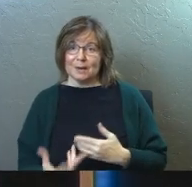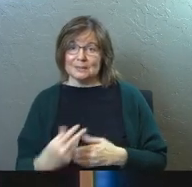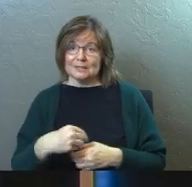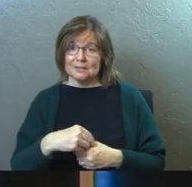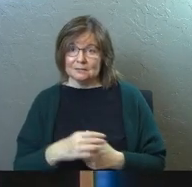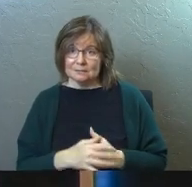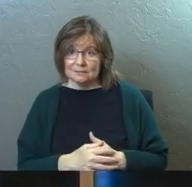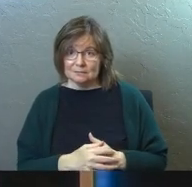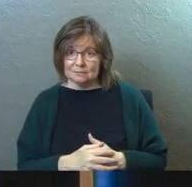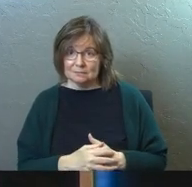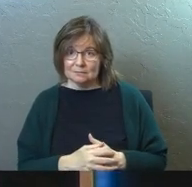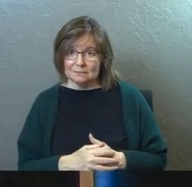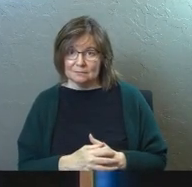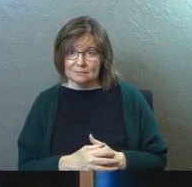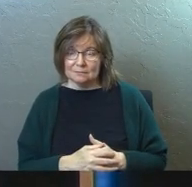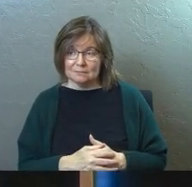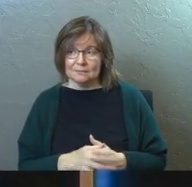comes in.